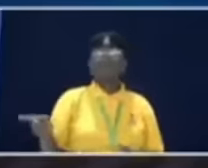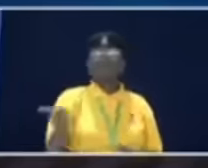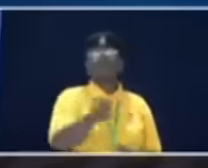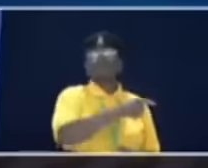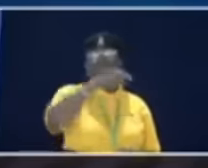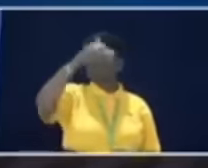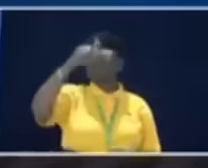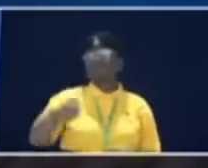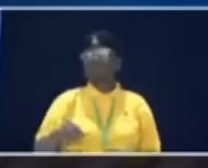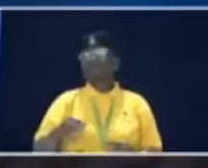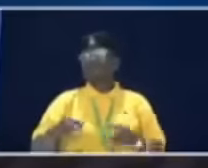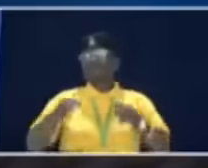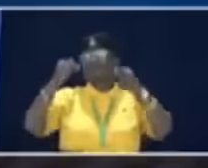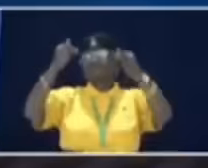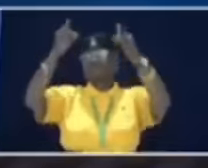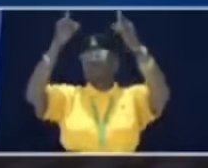delaying you,